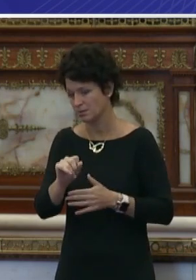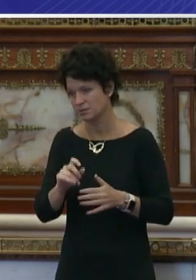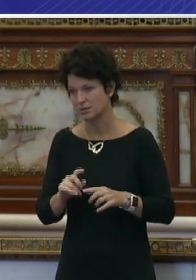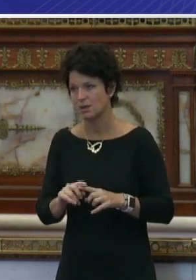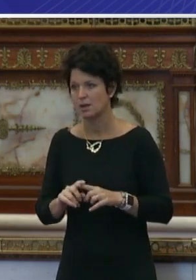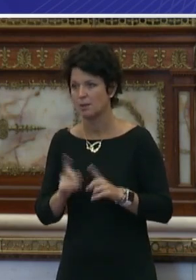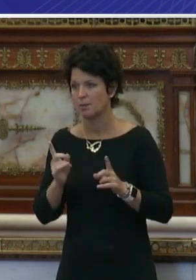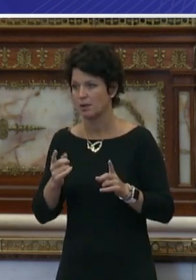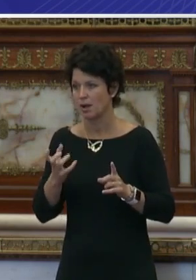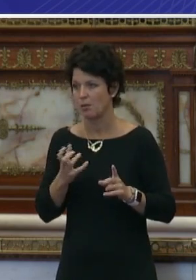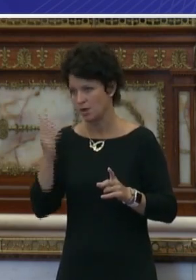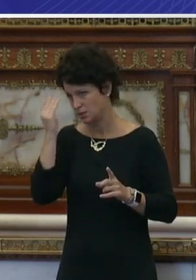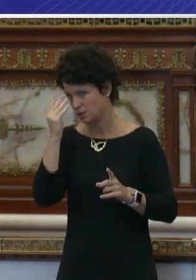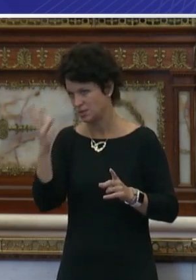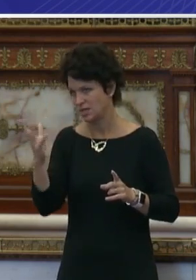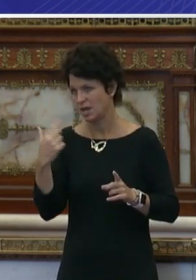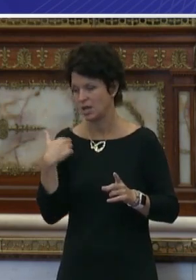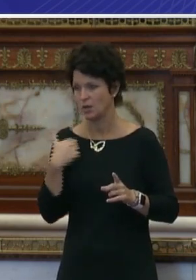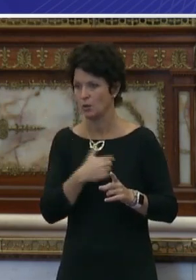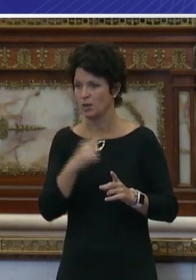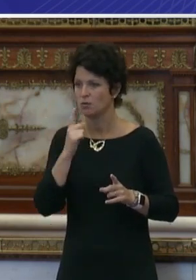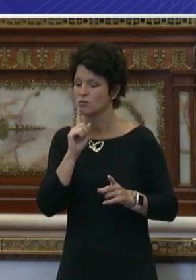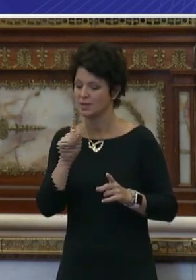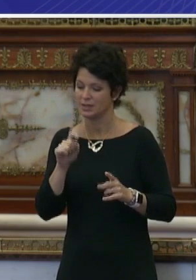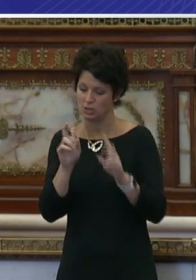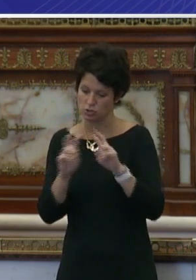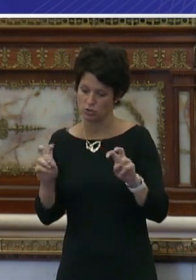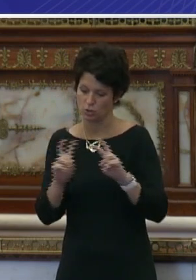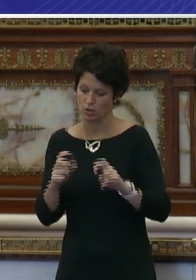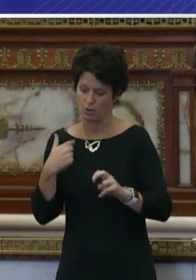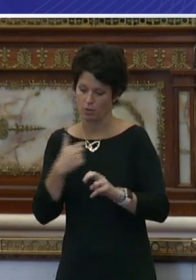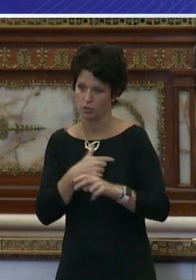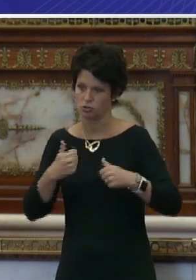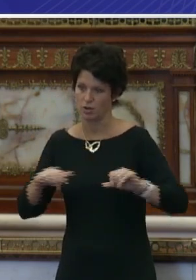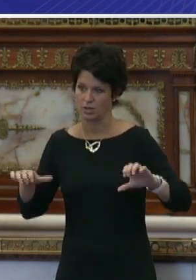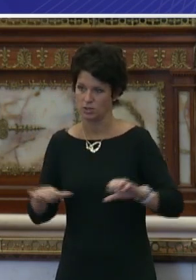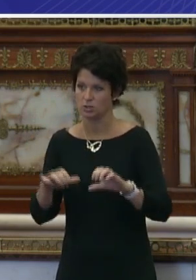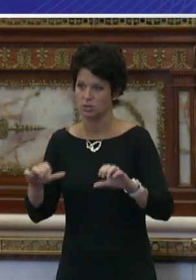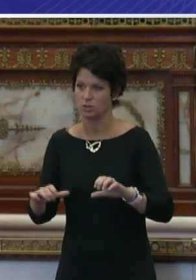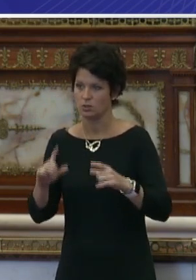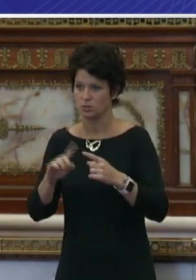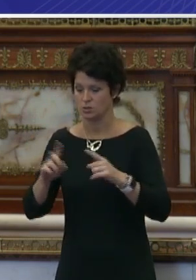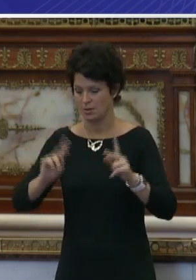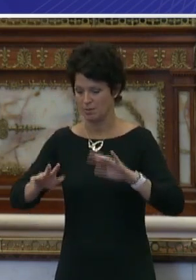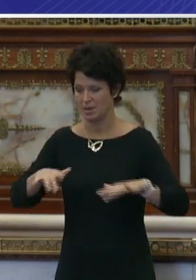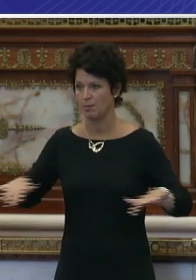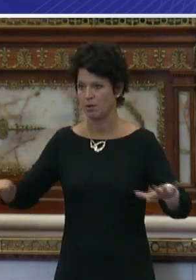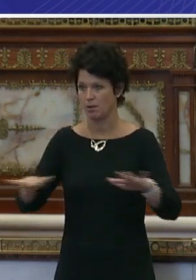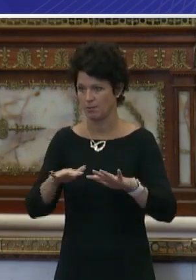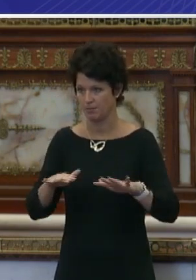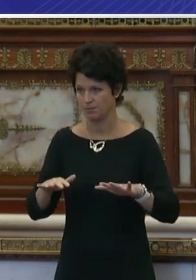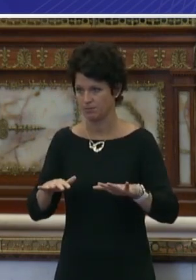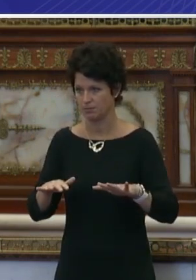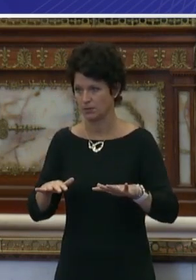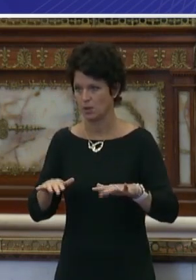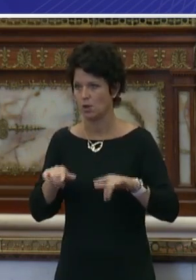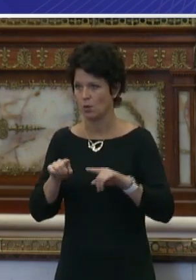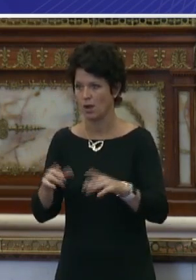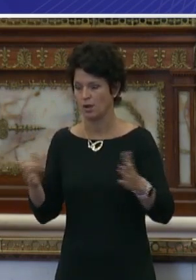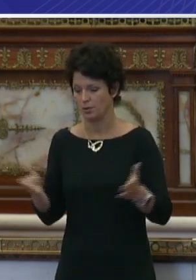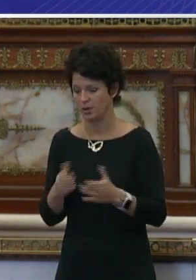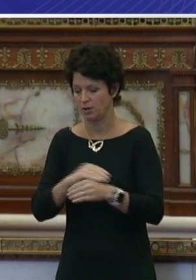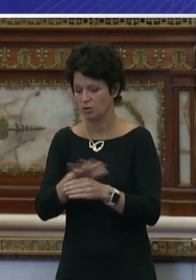say we really have to look into what we're trying to do to the people. Mm-hmm. As one, we're out here and